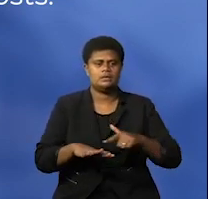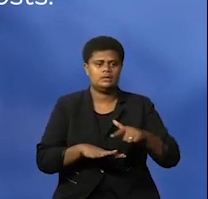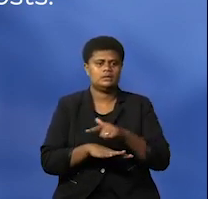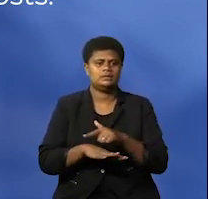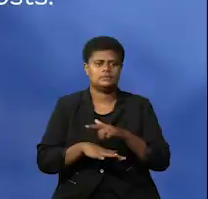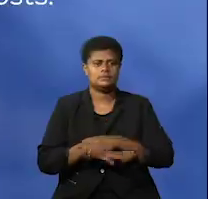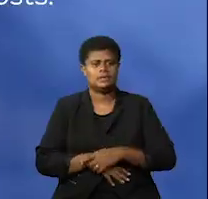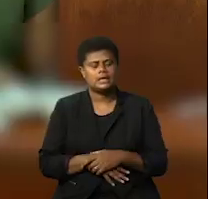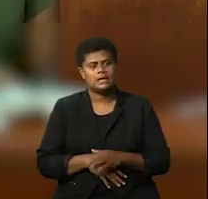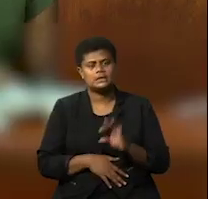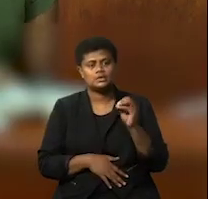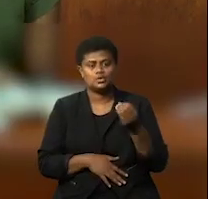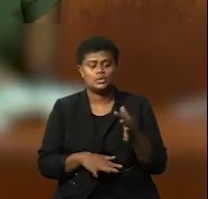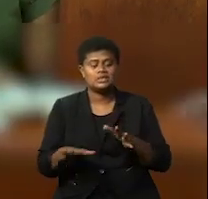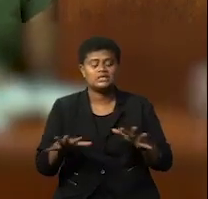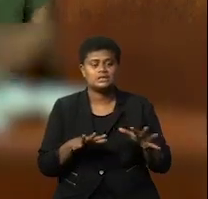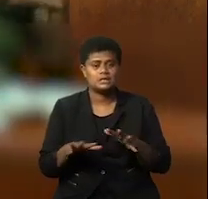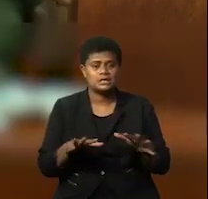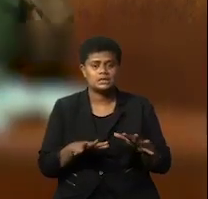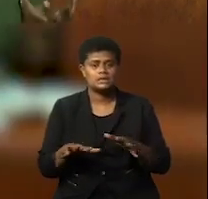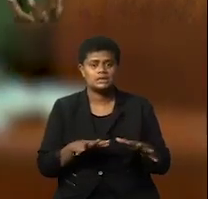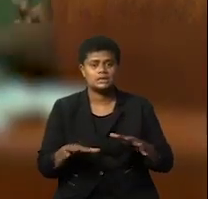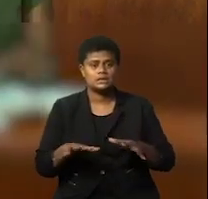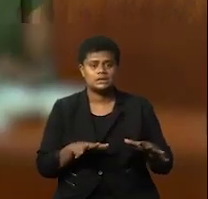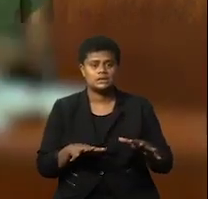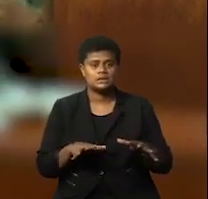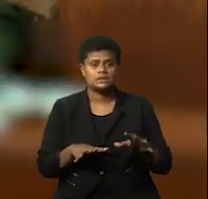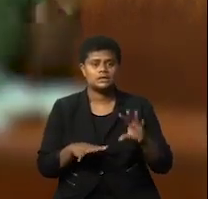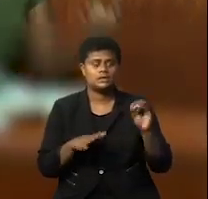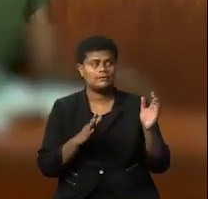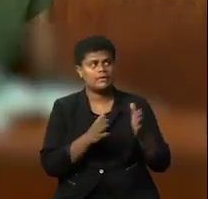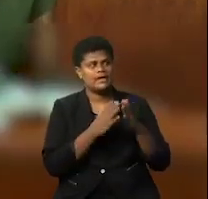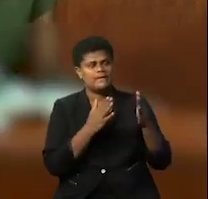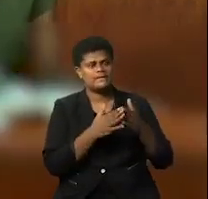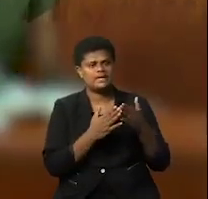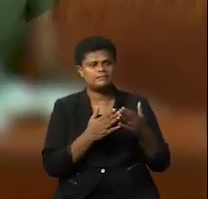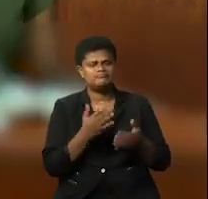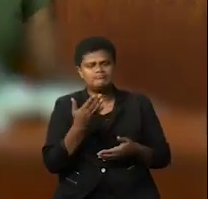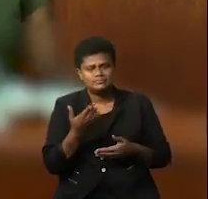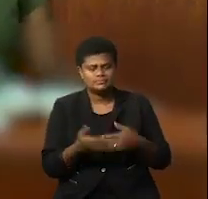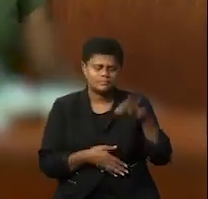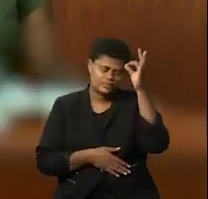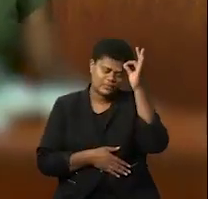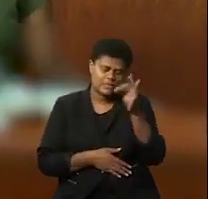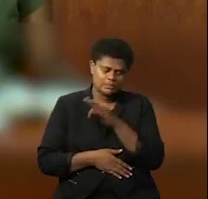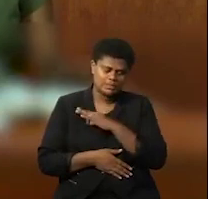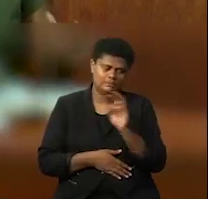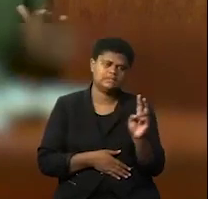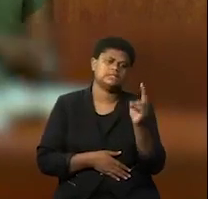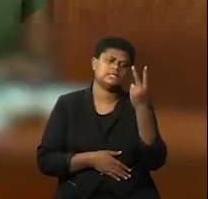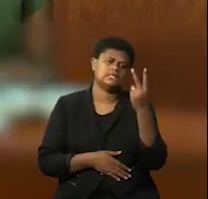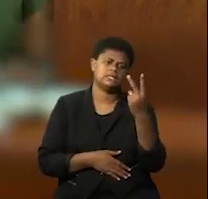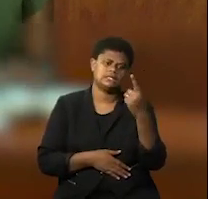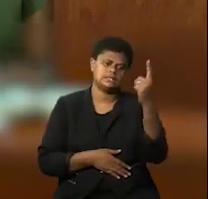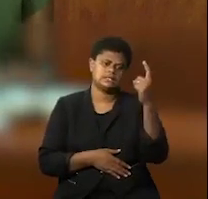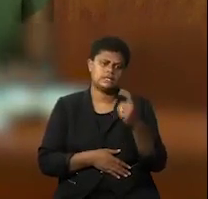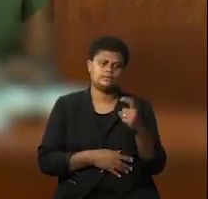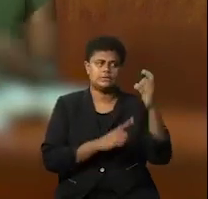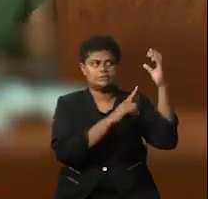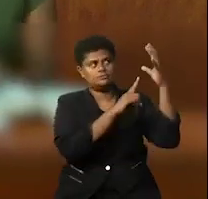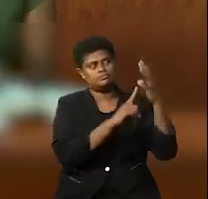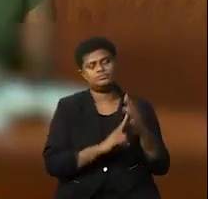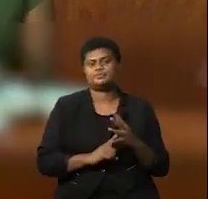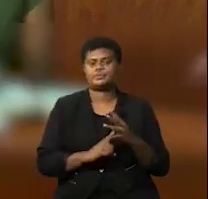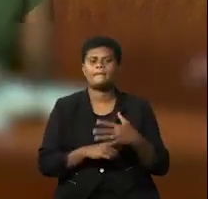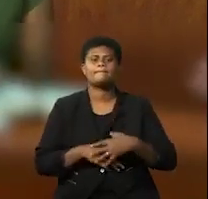the Lord of hosts." The shaking of the heaven, I believe, is the second coming. And, you know, we find here that in